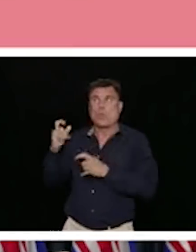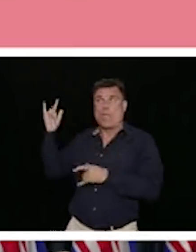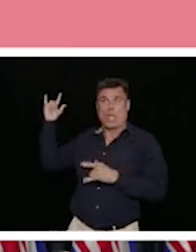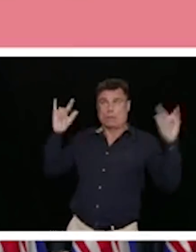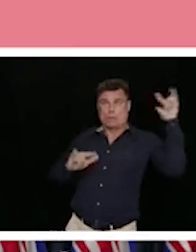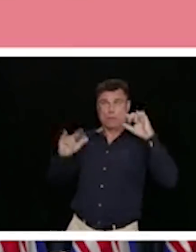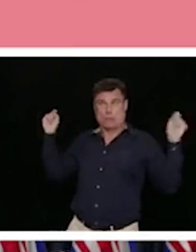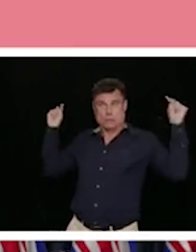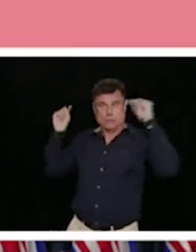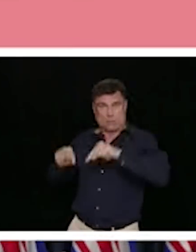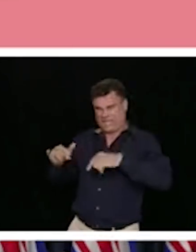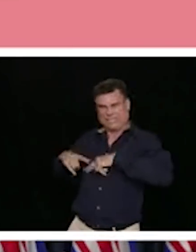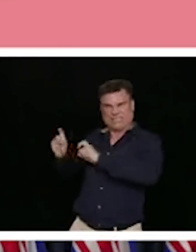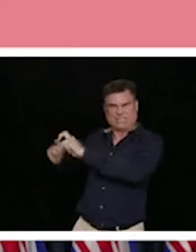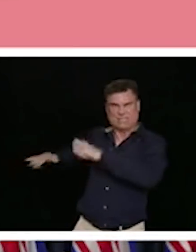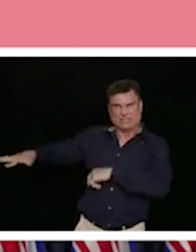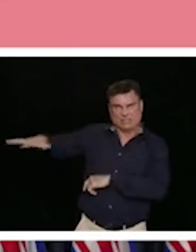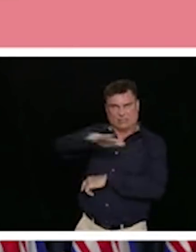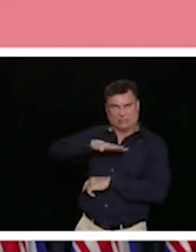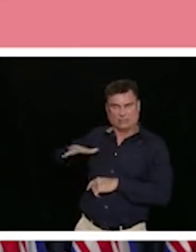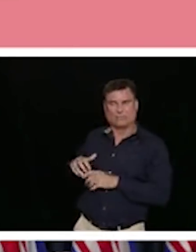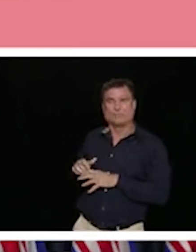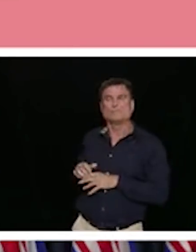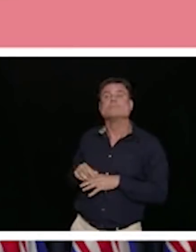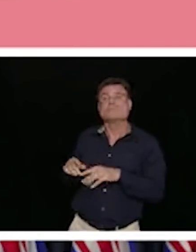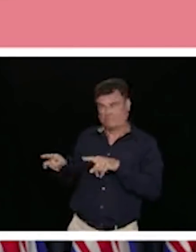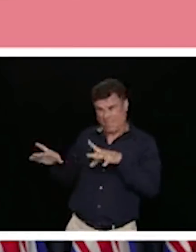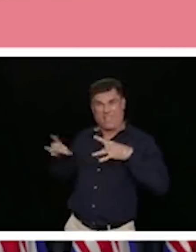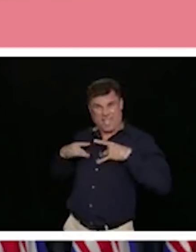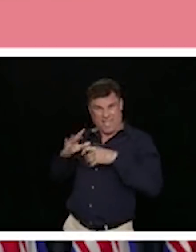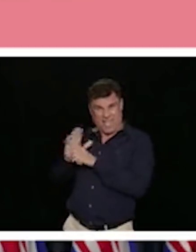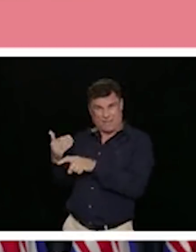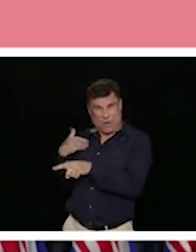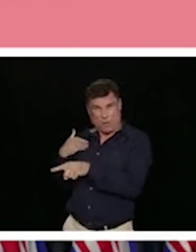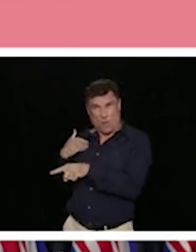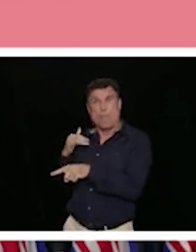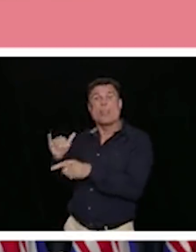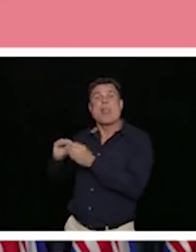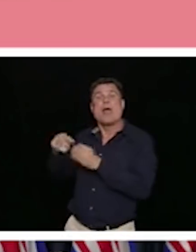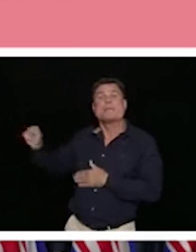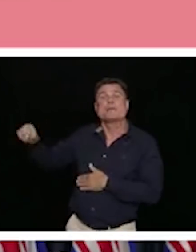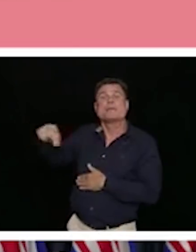And outside of the Lower Mainland, we would expect these numbers to be even less.